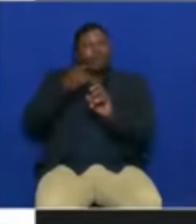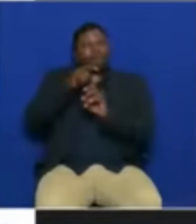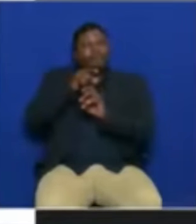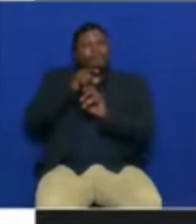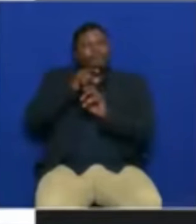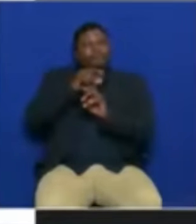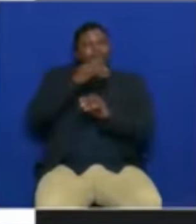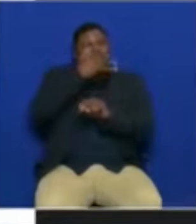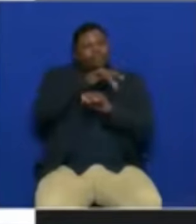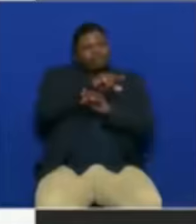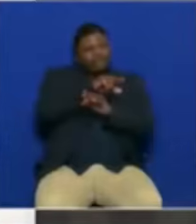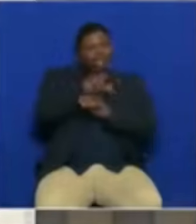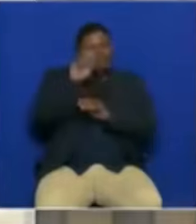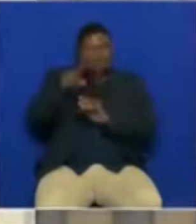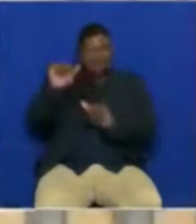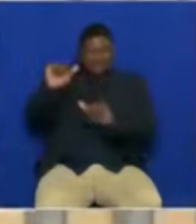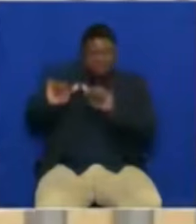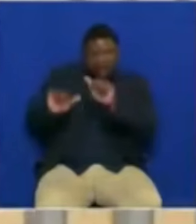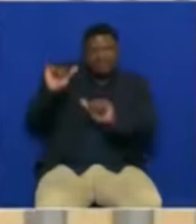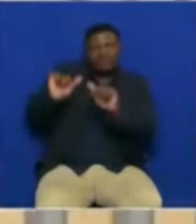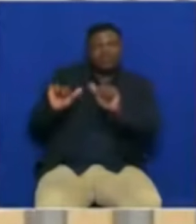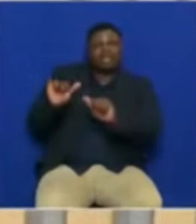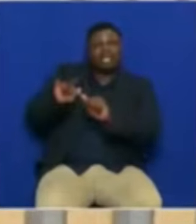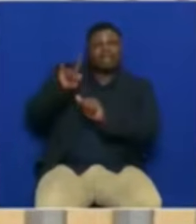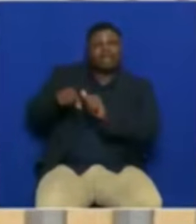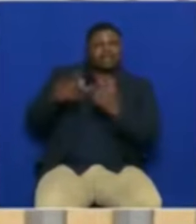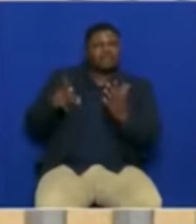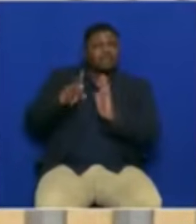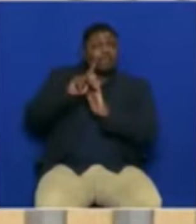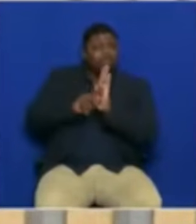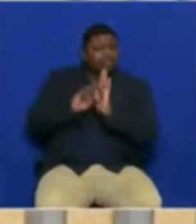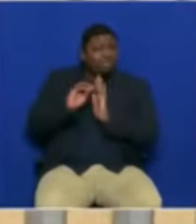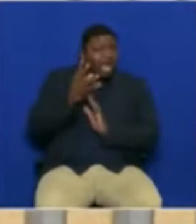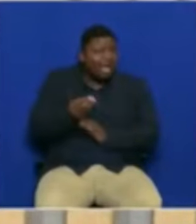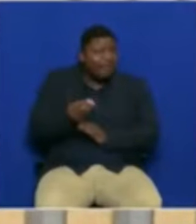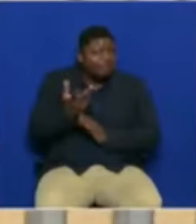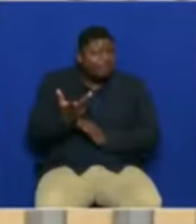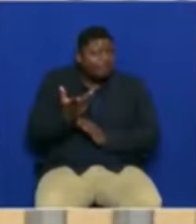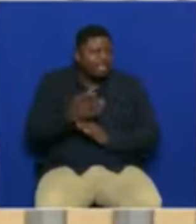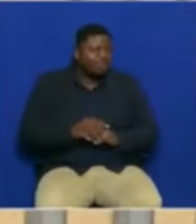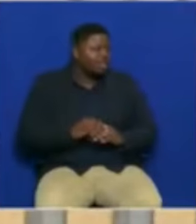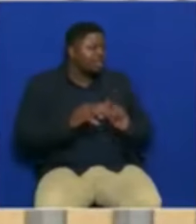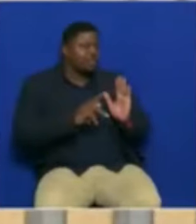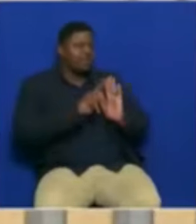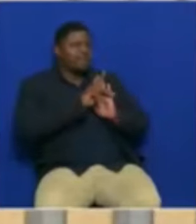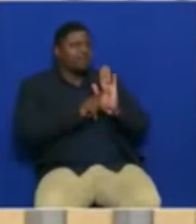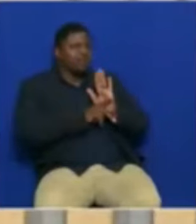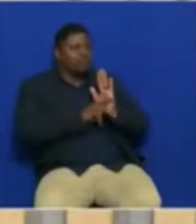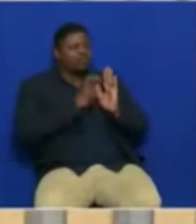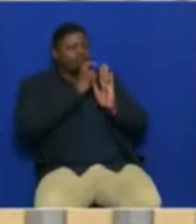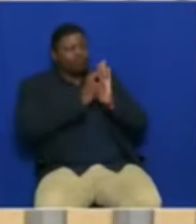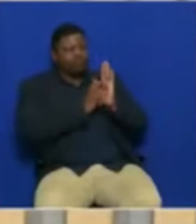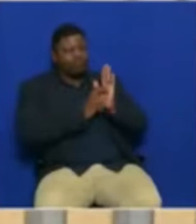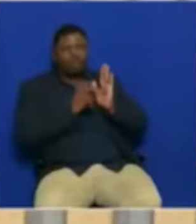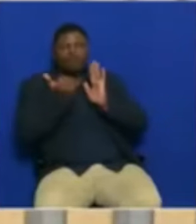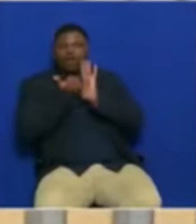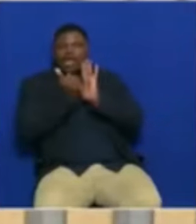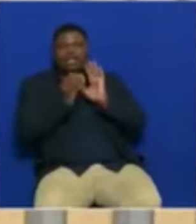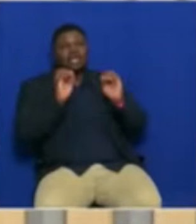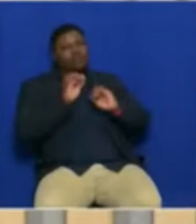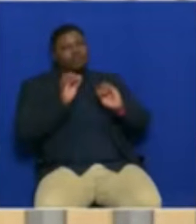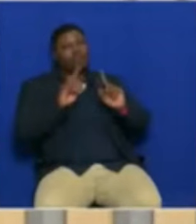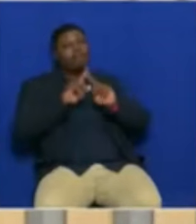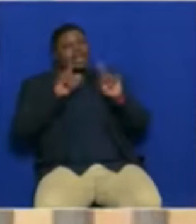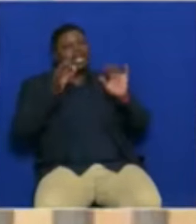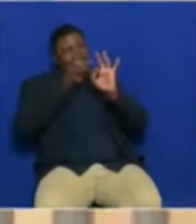There's no particular act or regulation that I refer to. It's just a statement that I made. So you can't then be